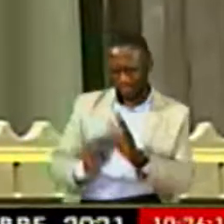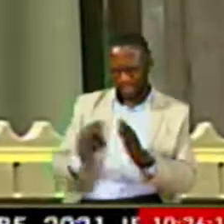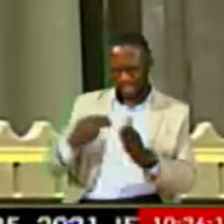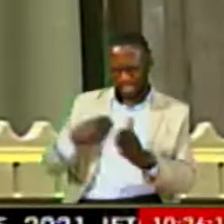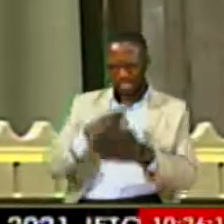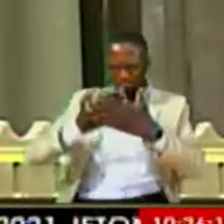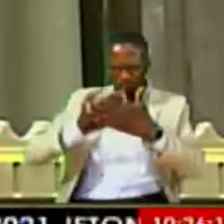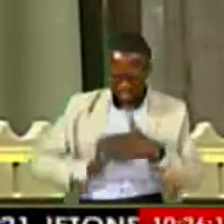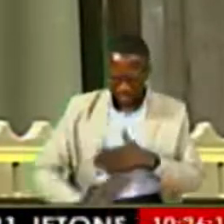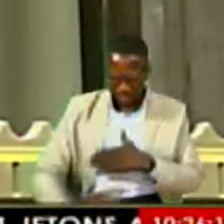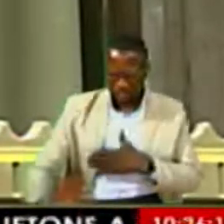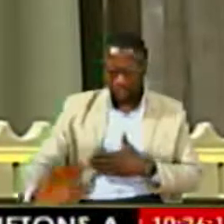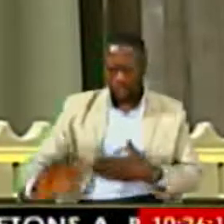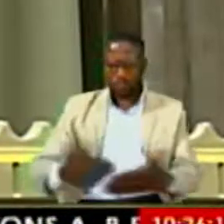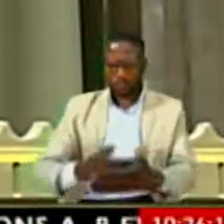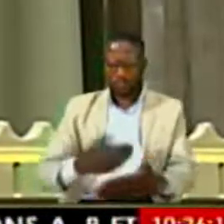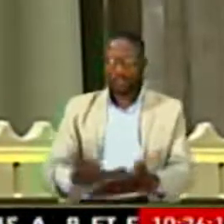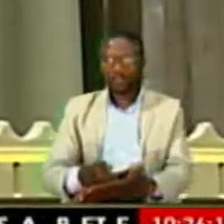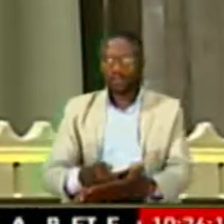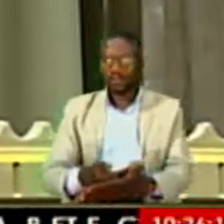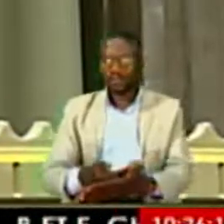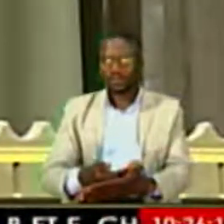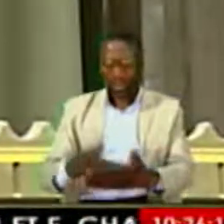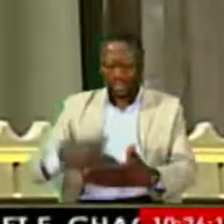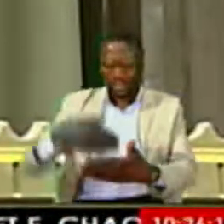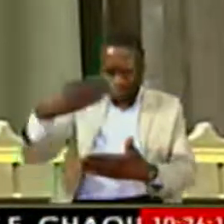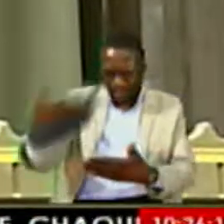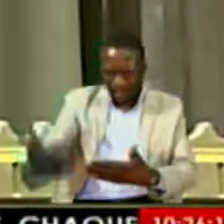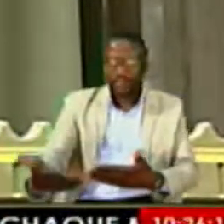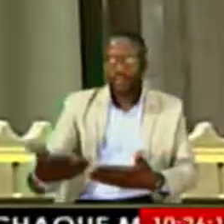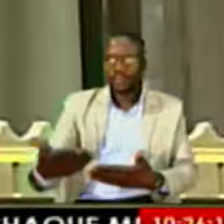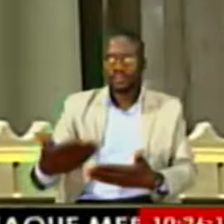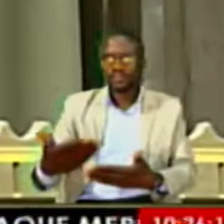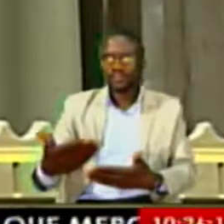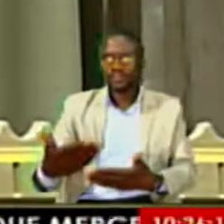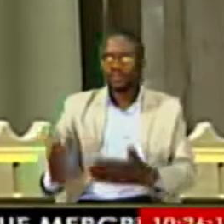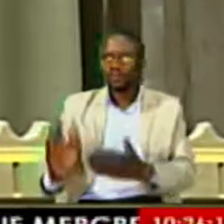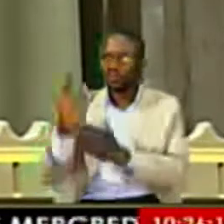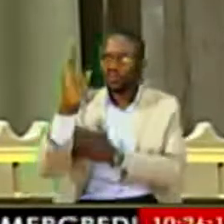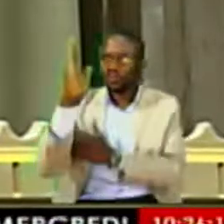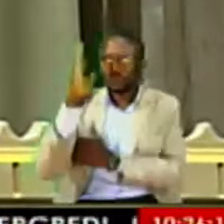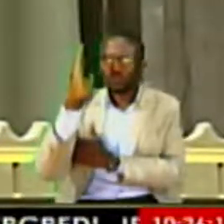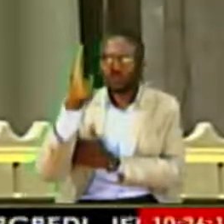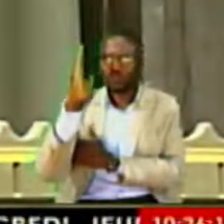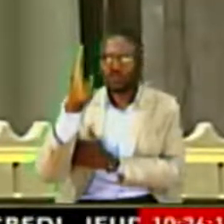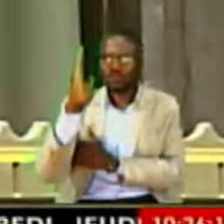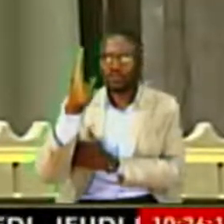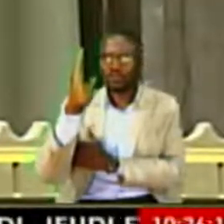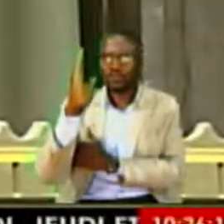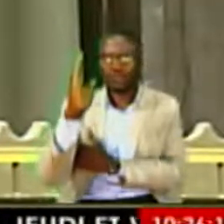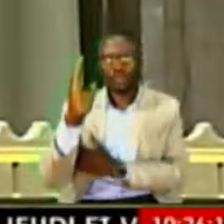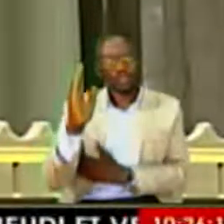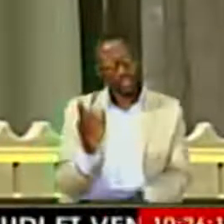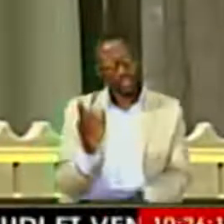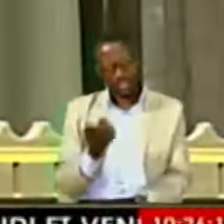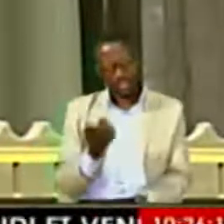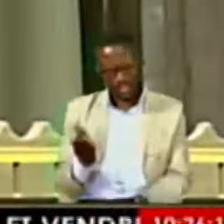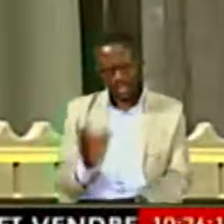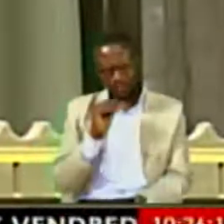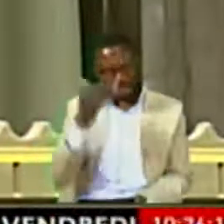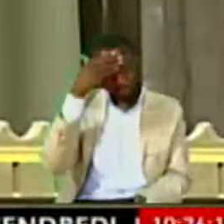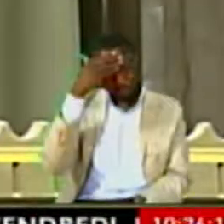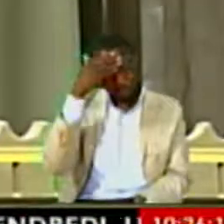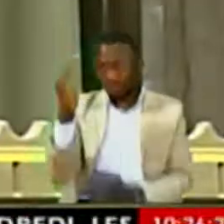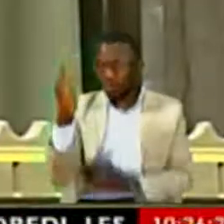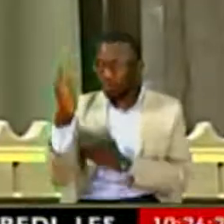nouveau. We need to be born again. Et après cela, and after that, Dieu, God, ça, il ne faut pas oublier. This you should not forget.